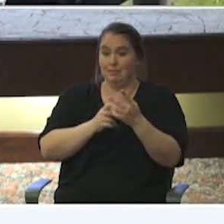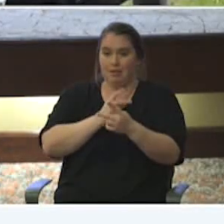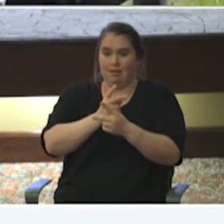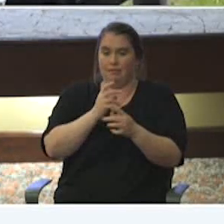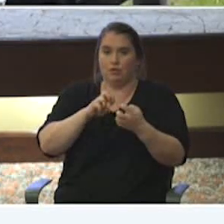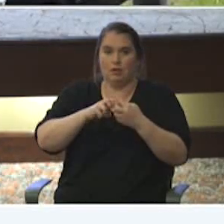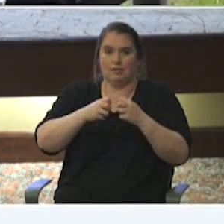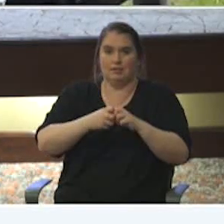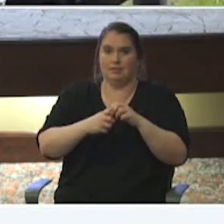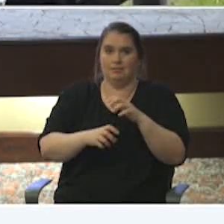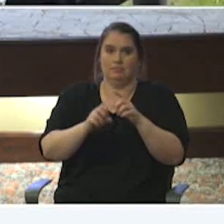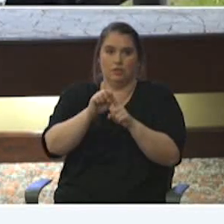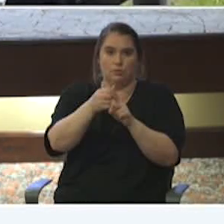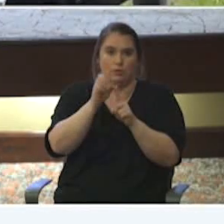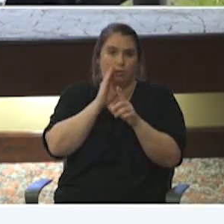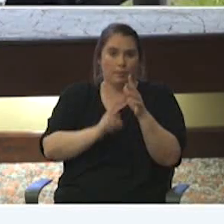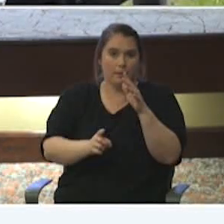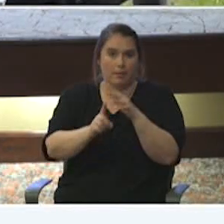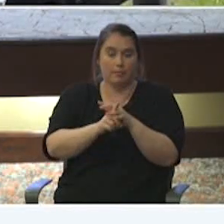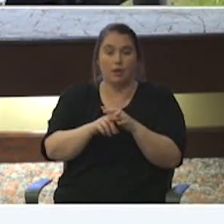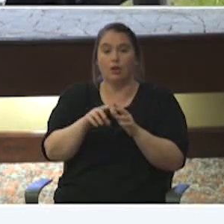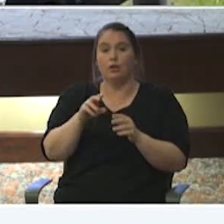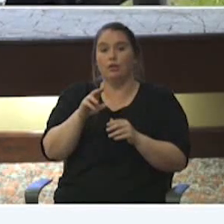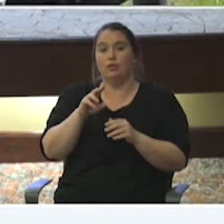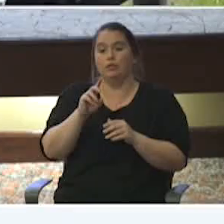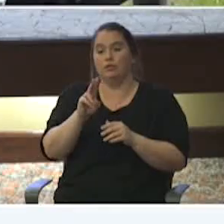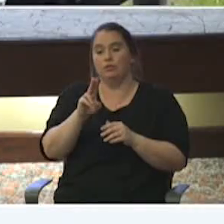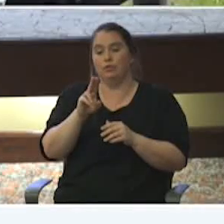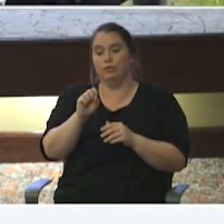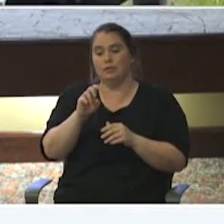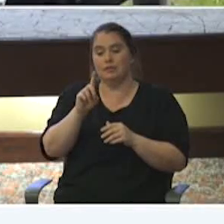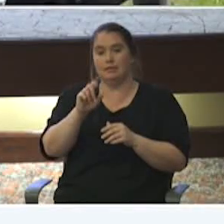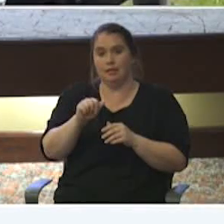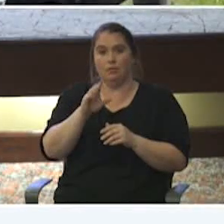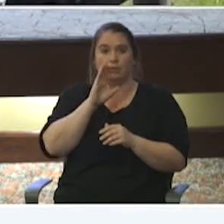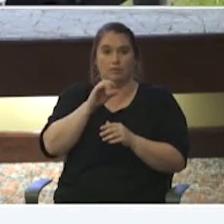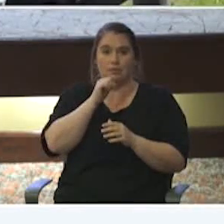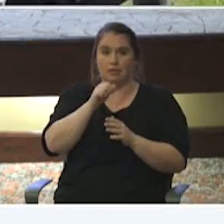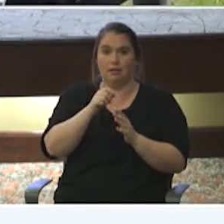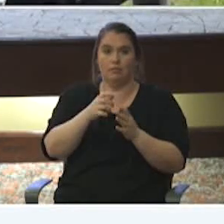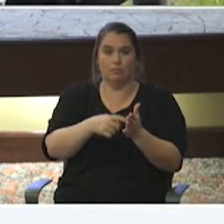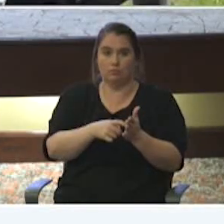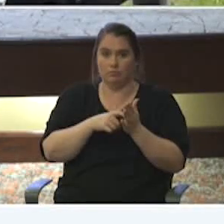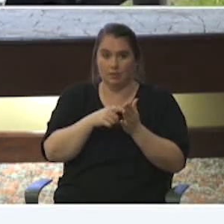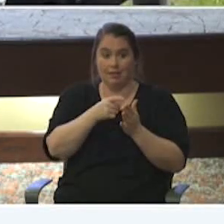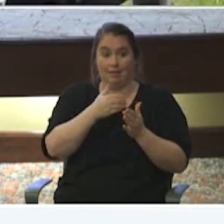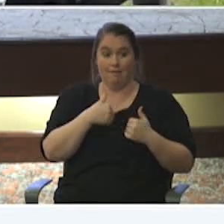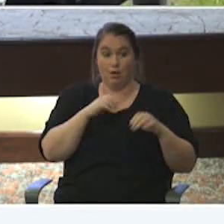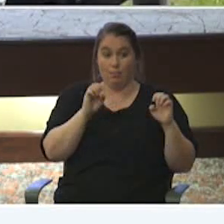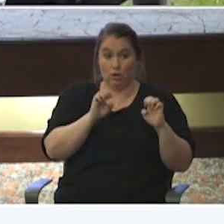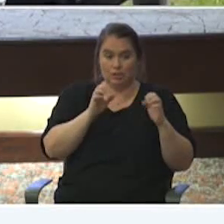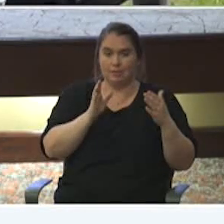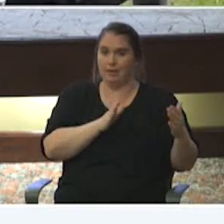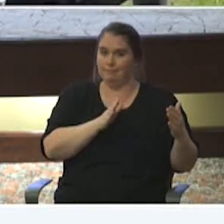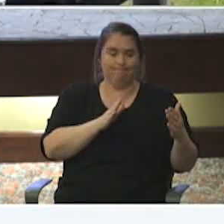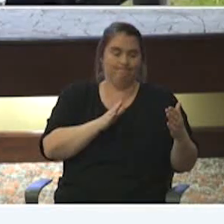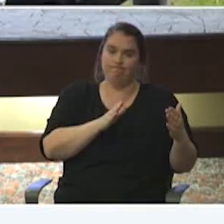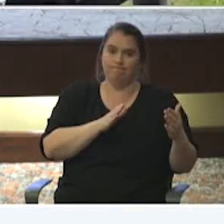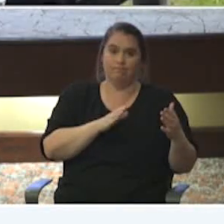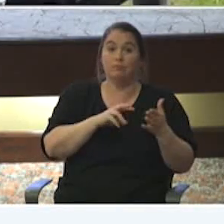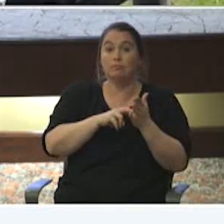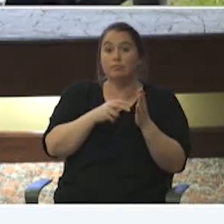situation as well. The USDA does not require that these traveling exhibitors have any type of emergency plan. So what that means